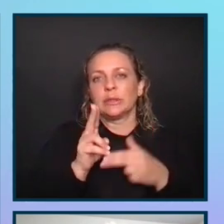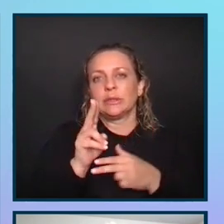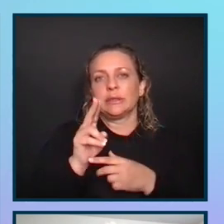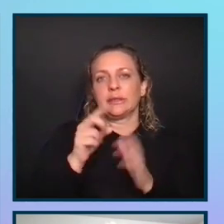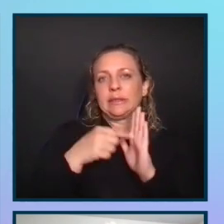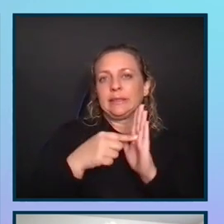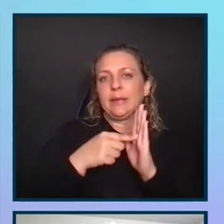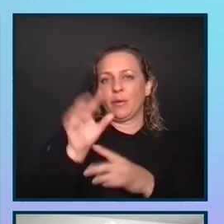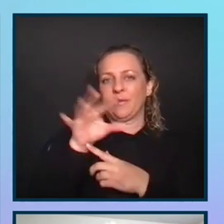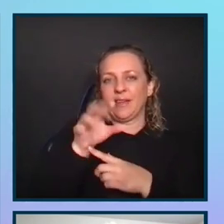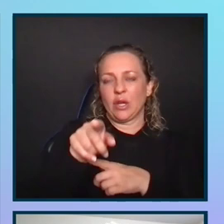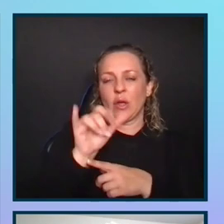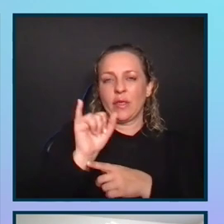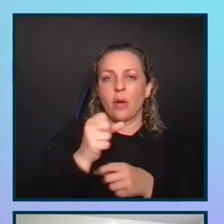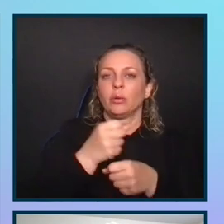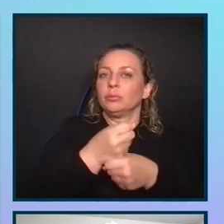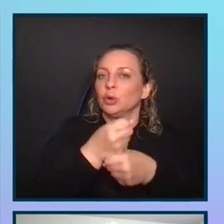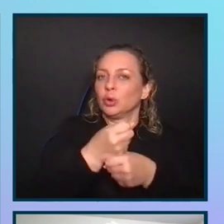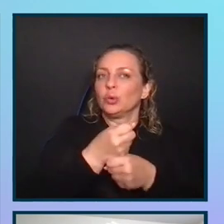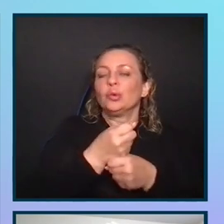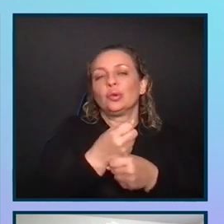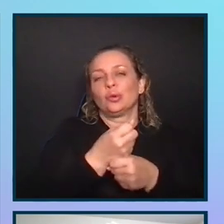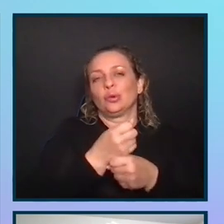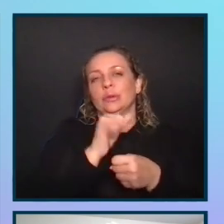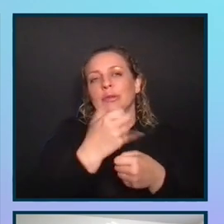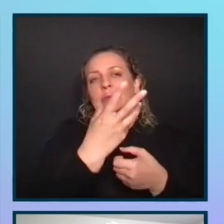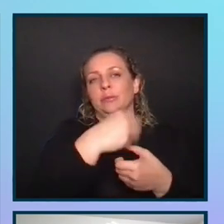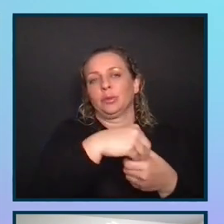that was produced as part of a